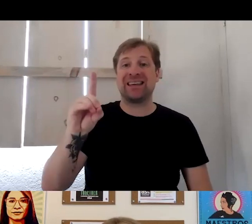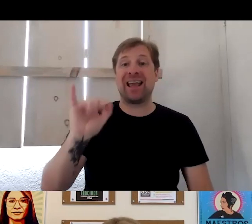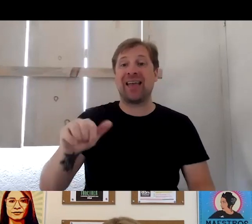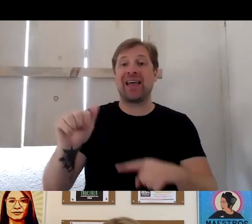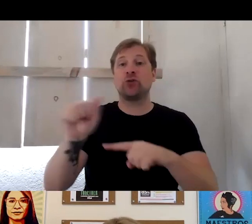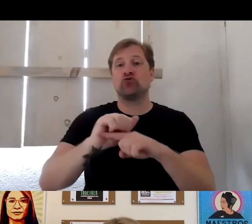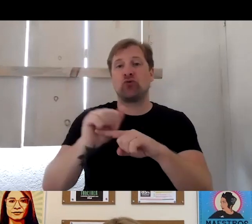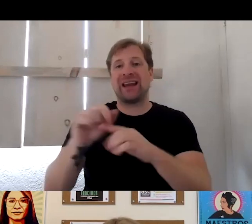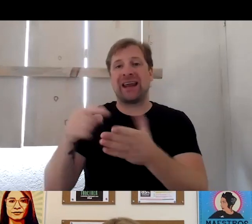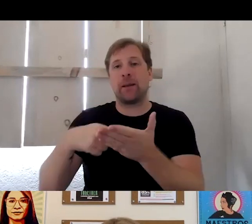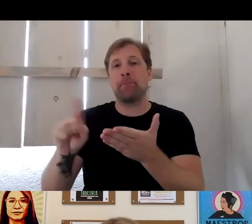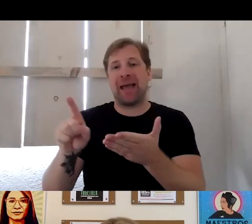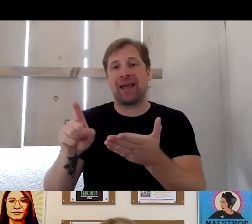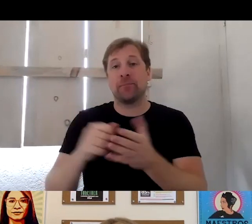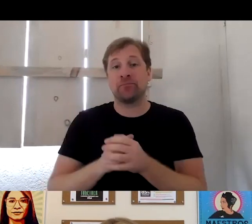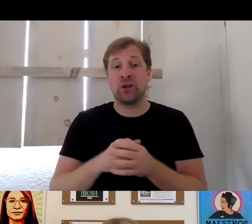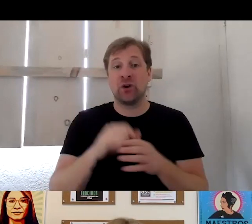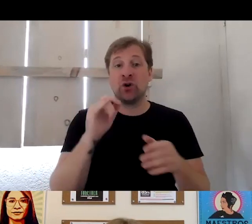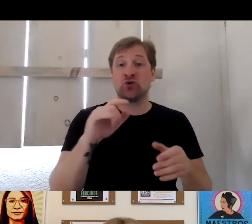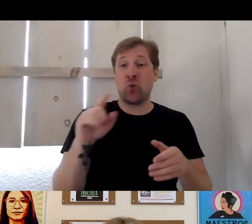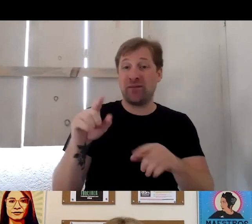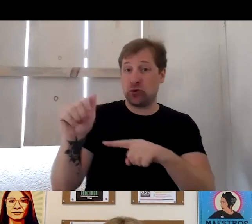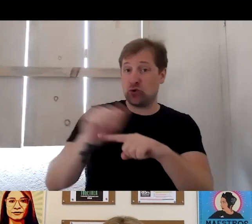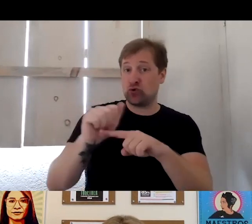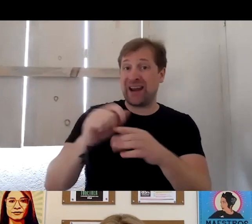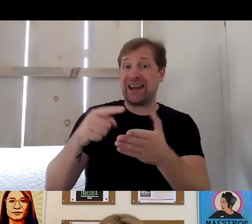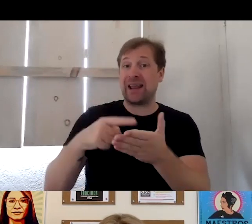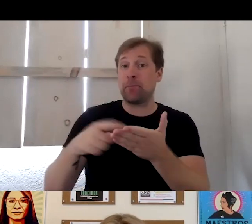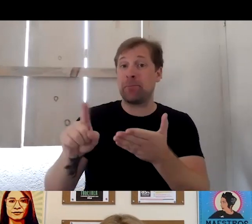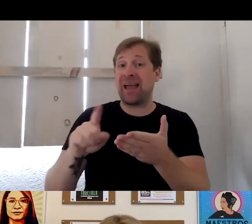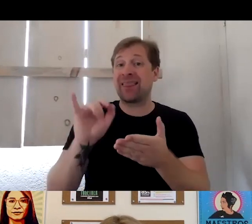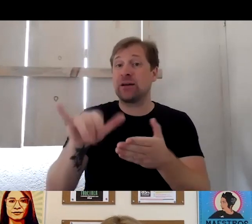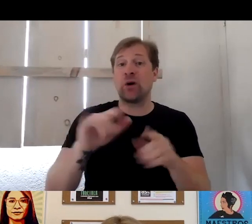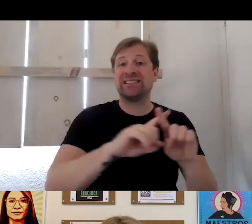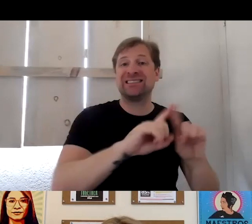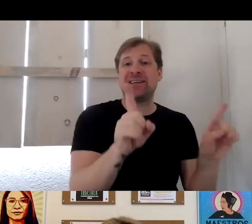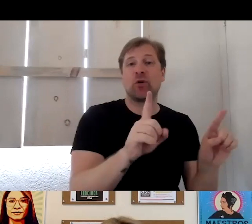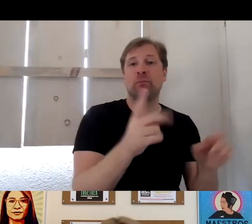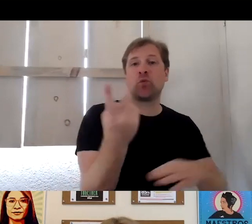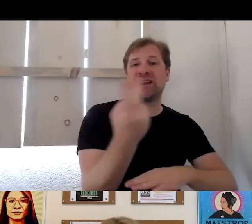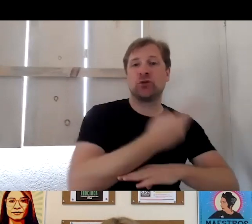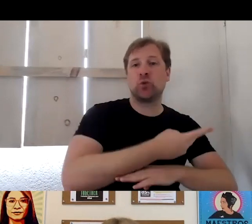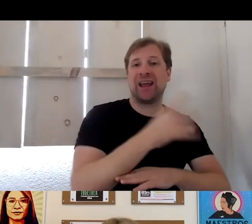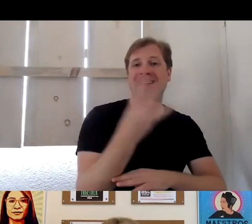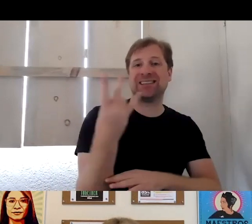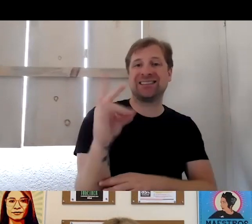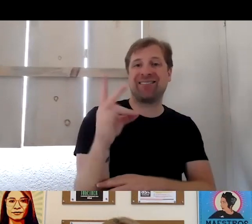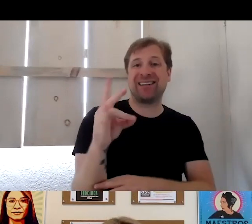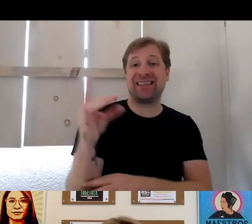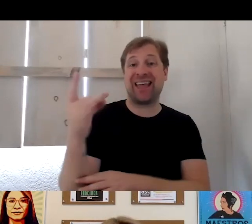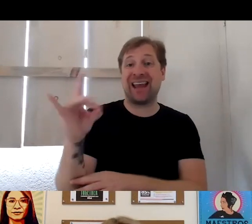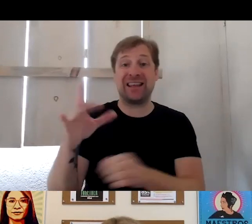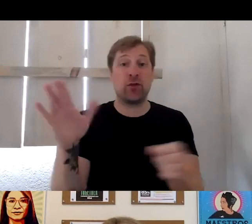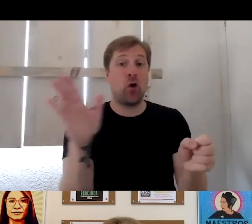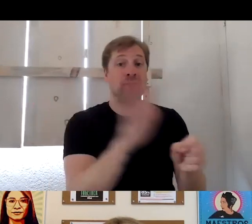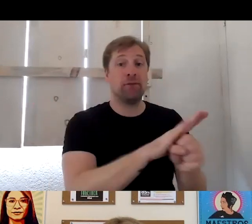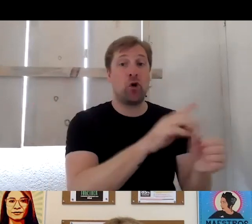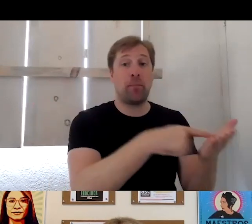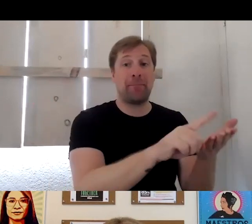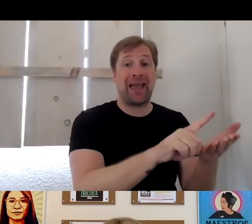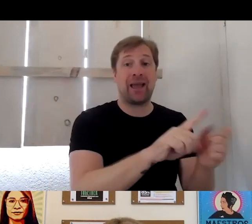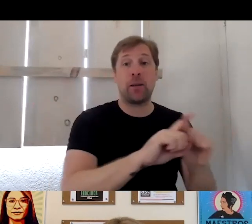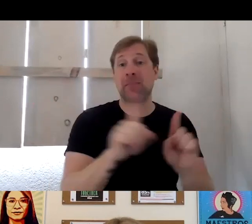rate. So this is different than the 2 days, the 17th and the 18th. Those are at full pay, but the